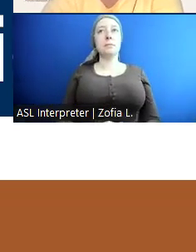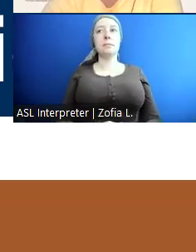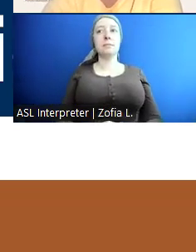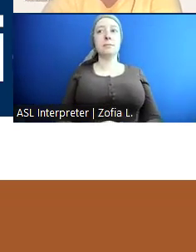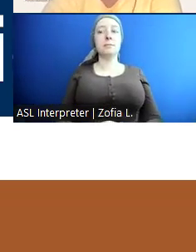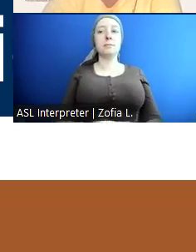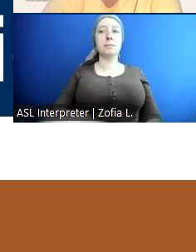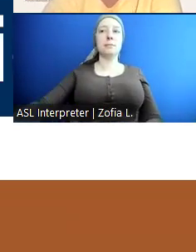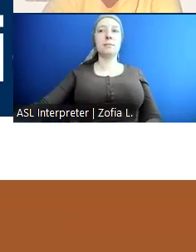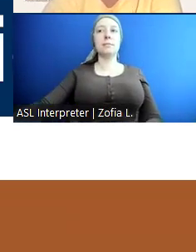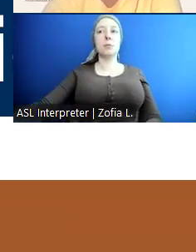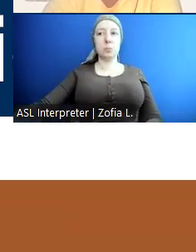And so